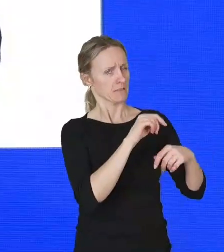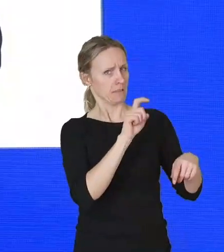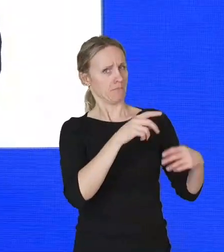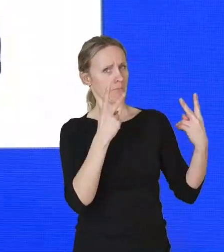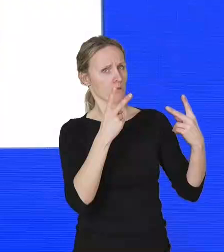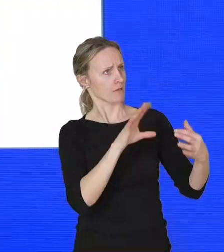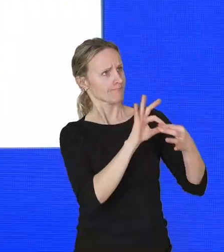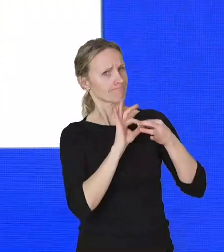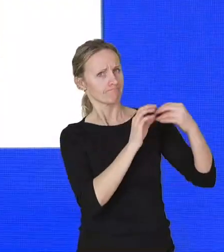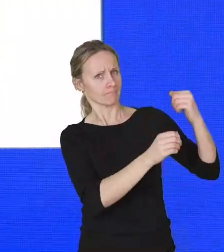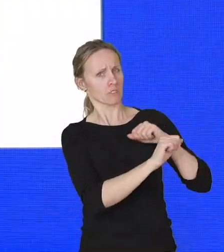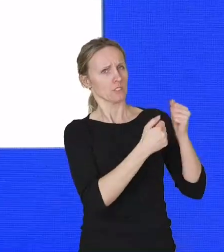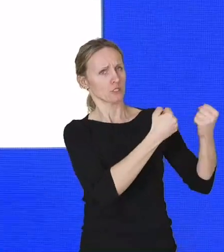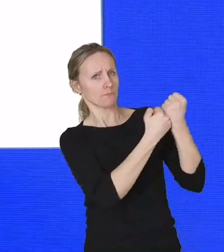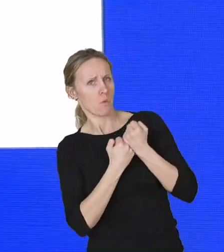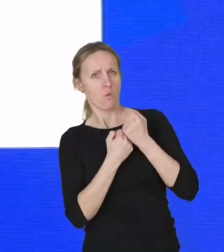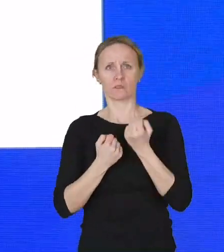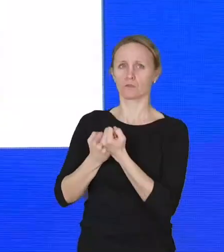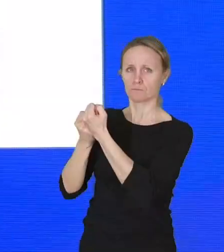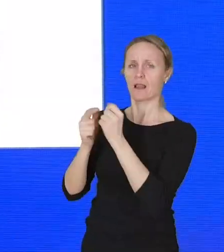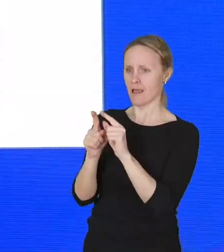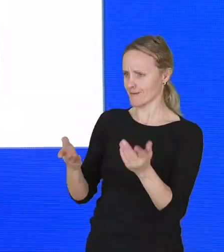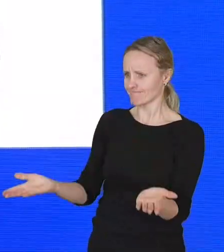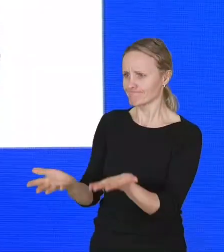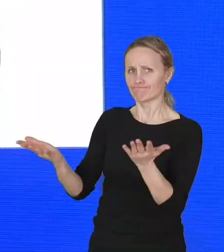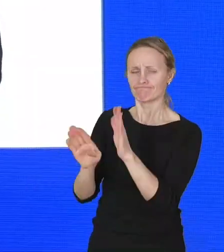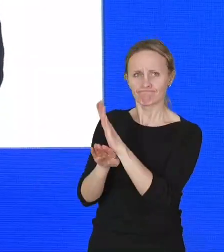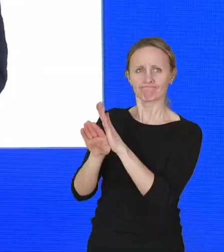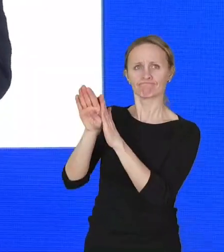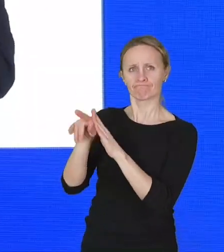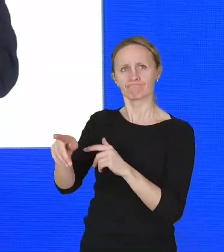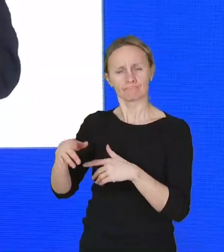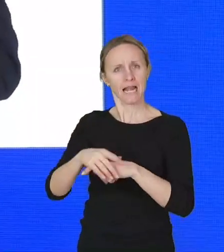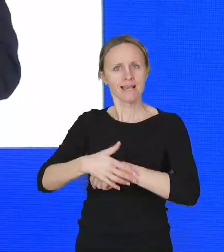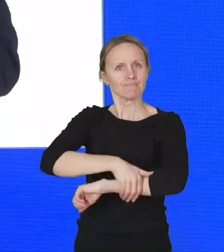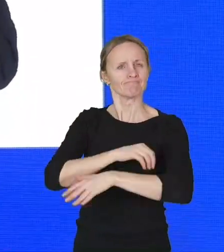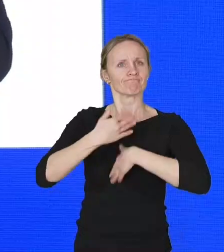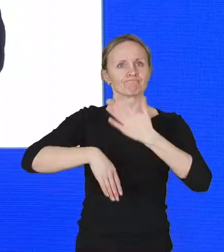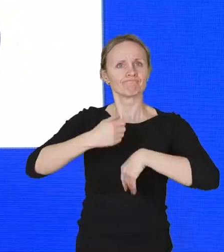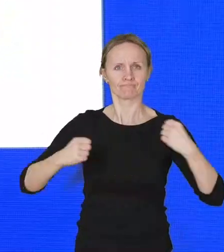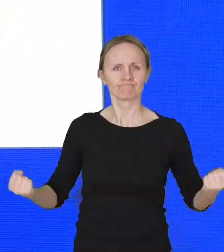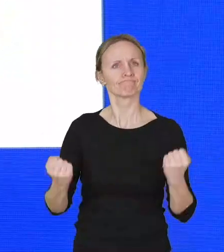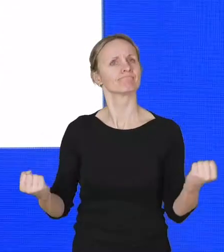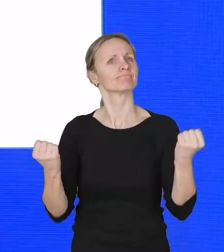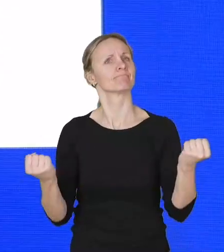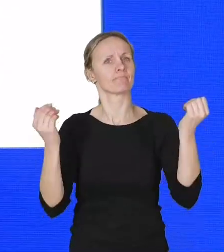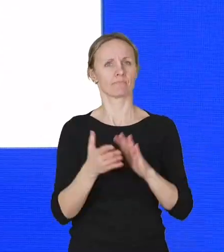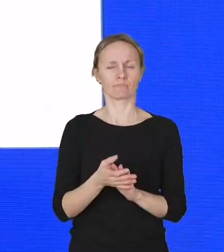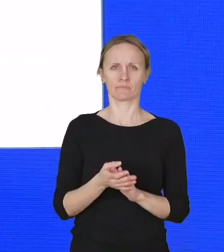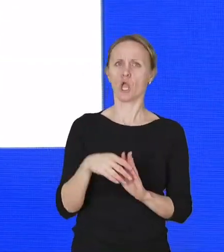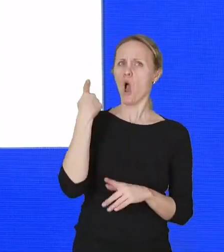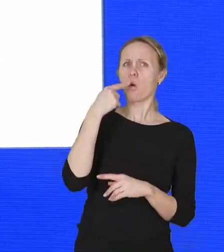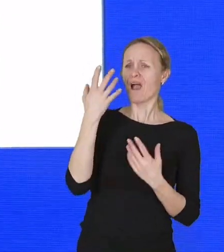Because only if we mobilize these potentials, we as EU can really tap